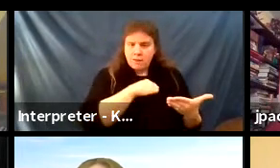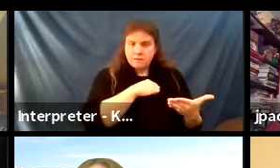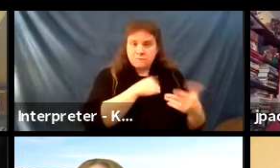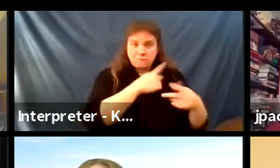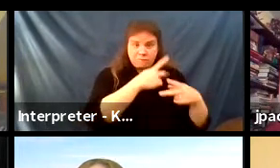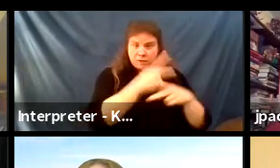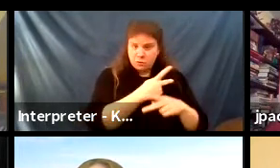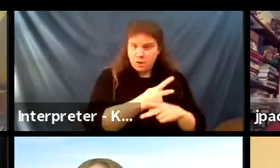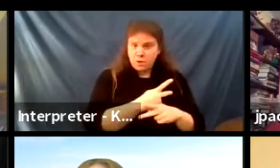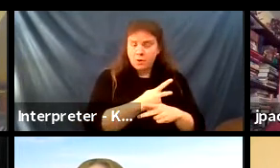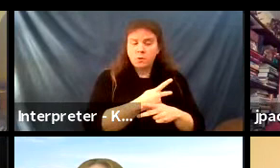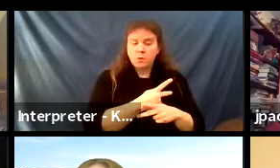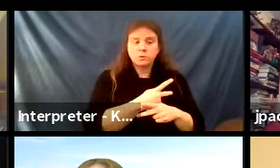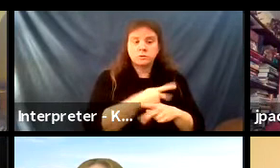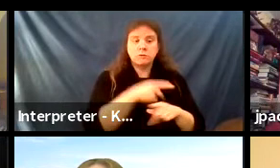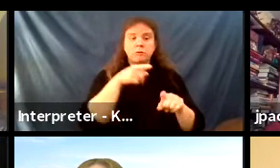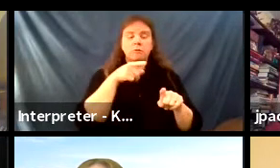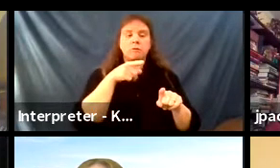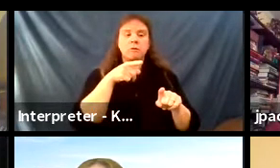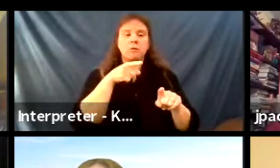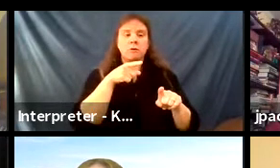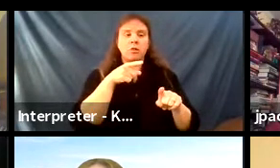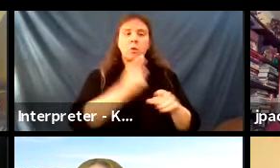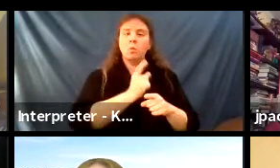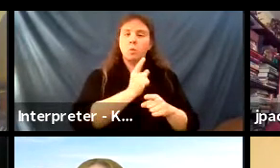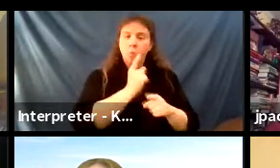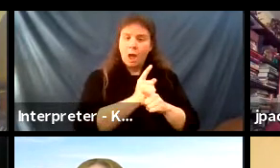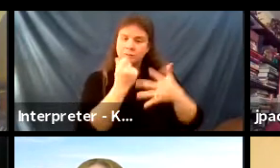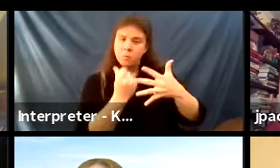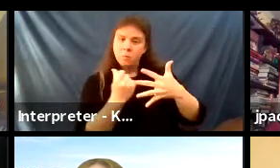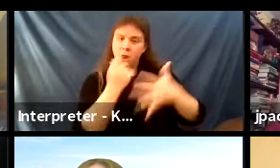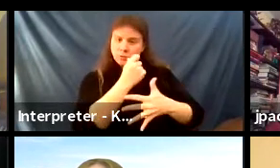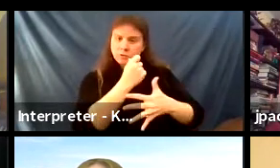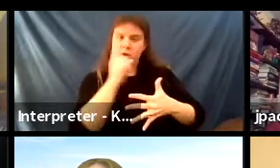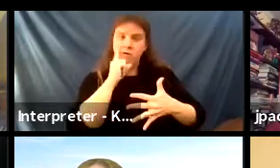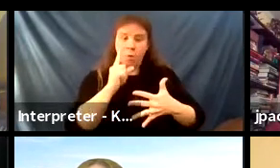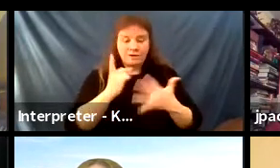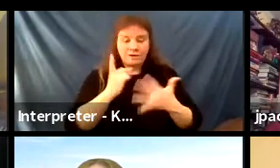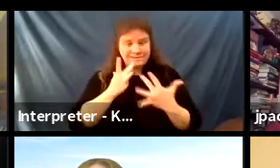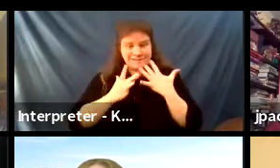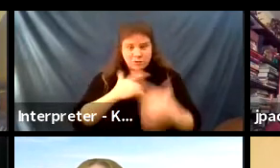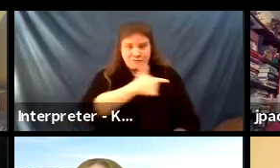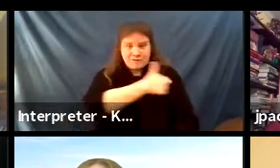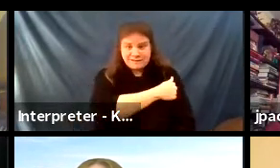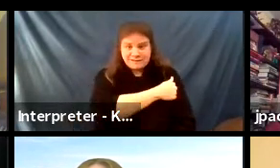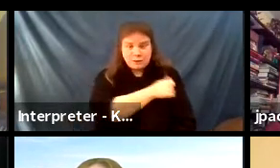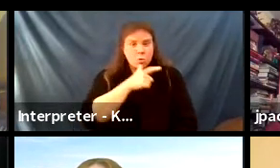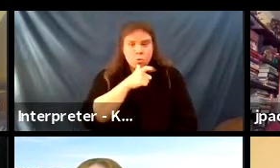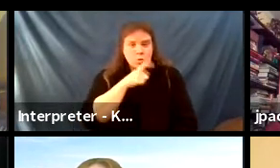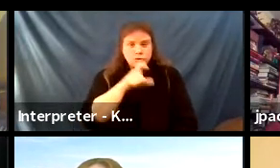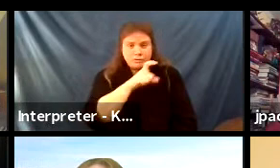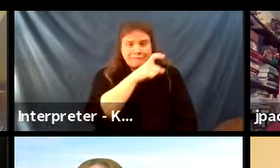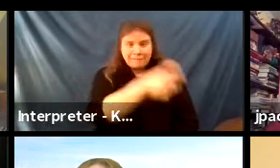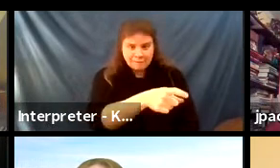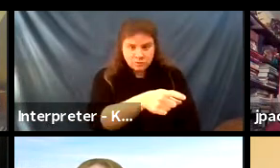between worthy recipients of scarce vaccine. So whether that's an